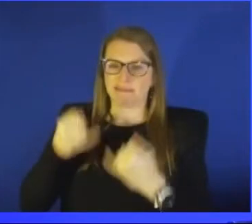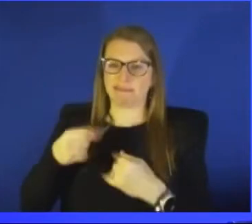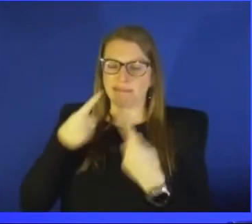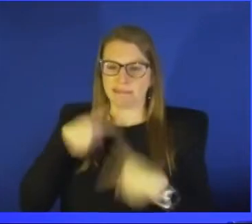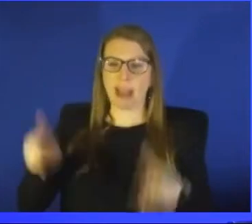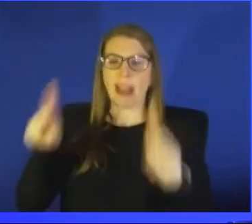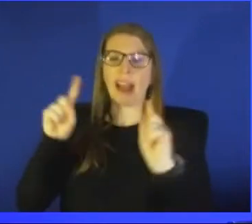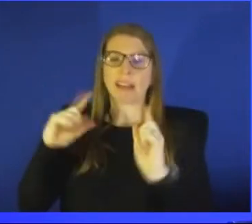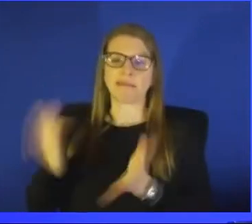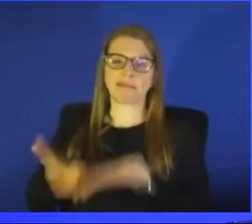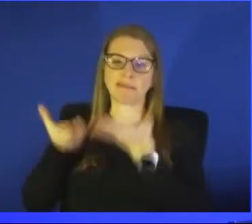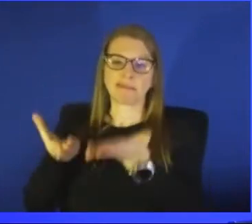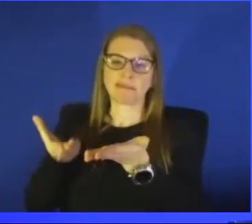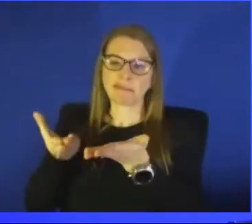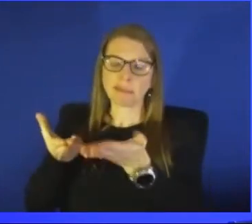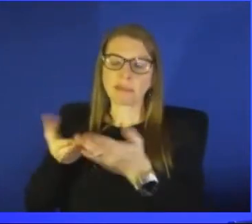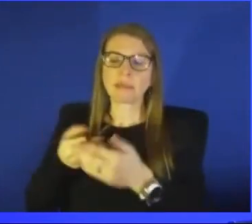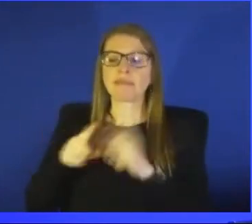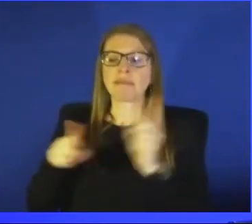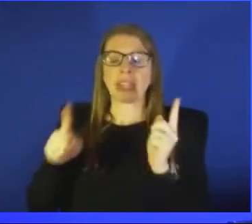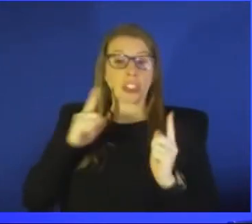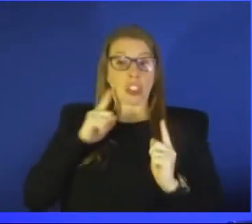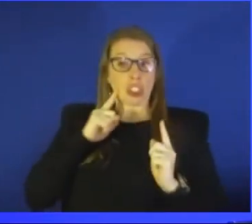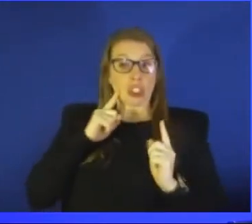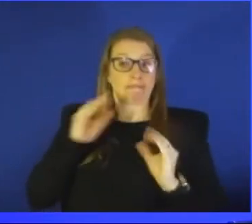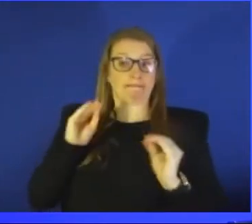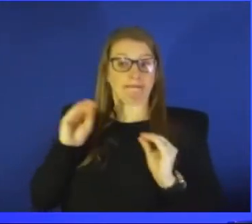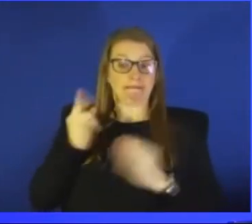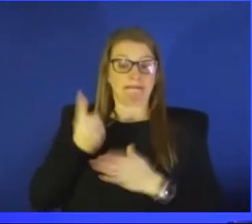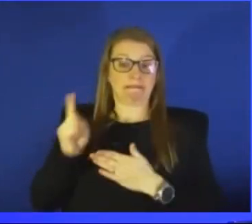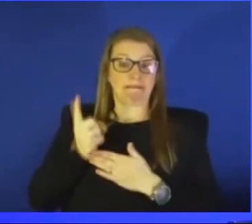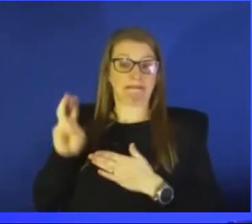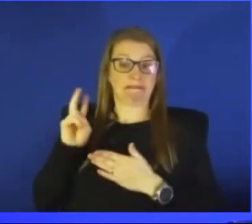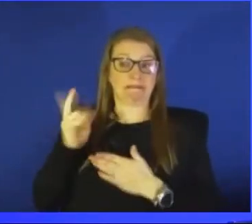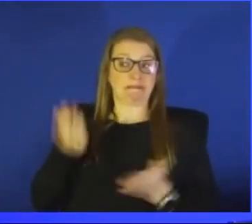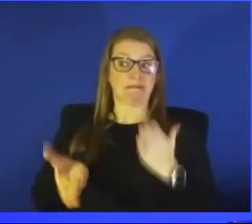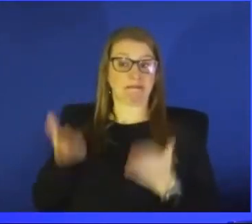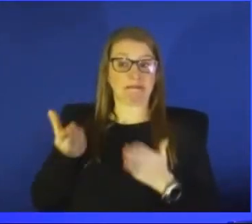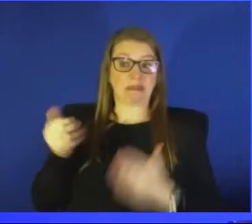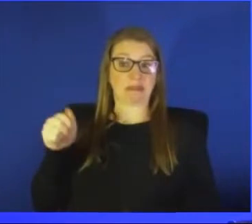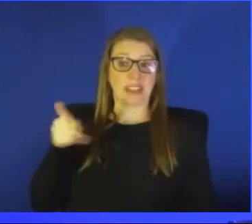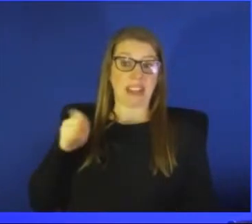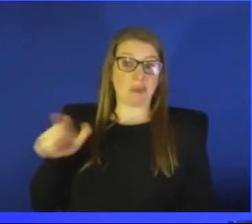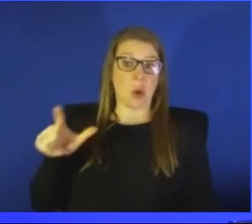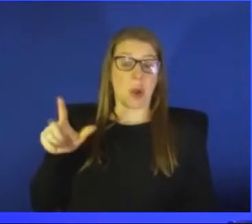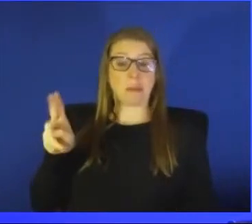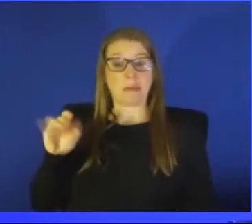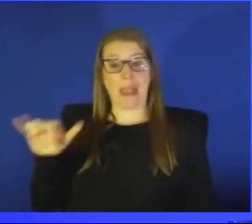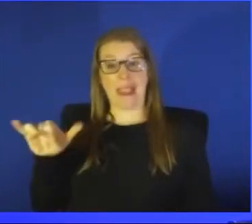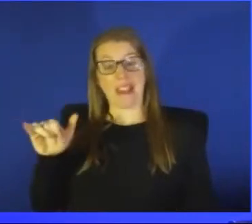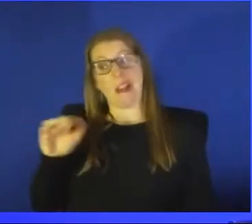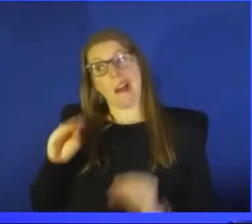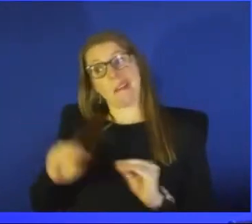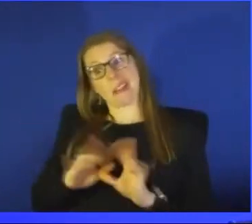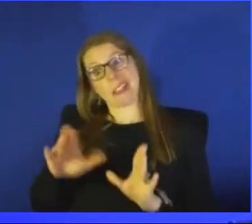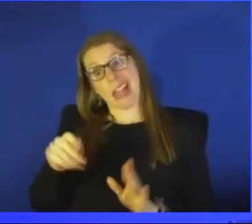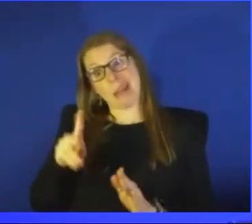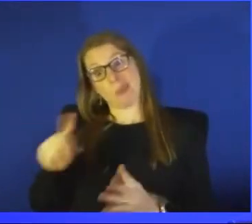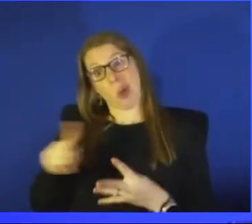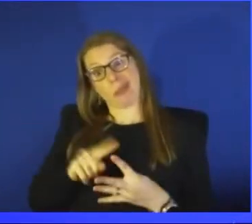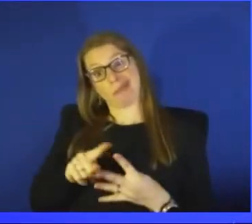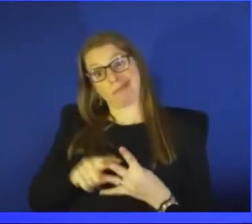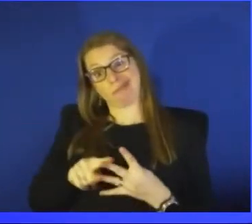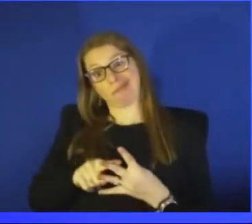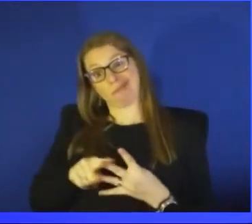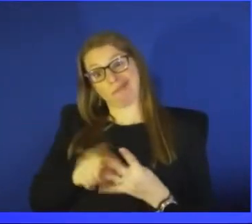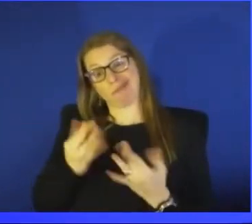more other than a few weeks ago when they said, well, maybe it'll be April or May. Obviously, we're in the middle of April now, so we are still waiting for those